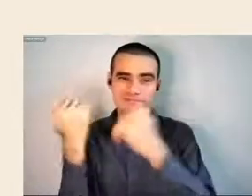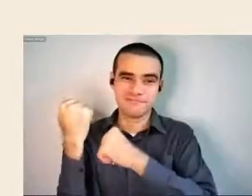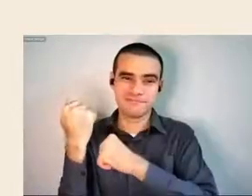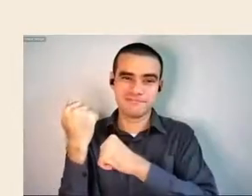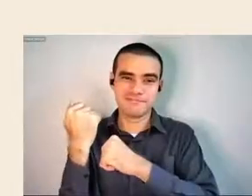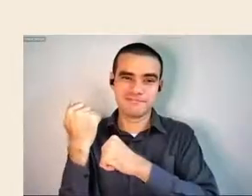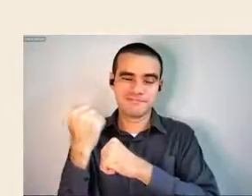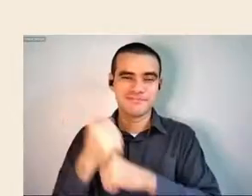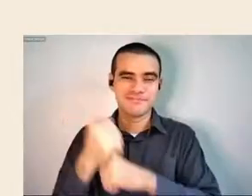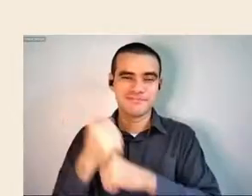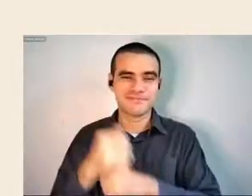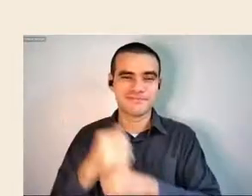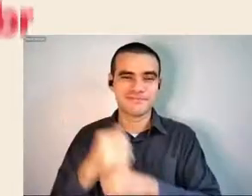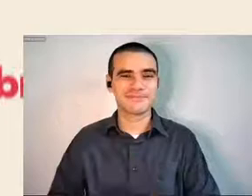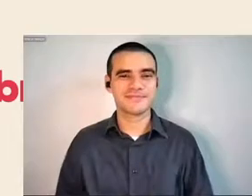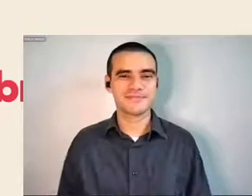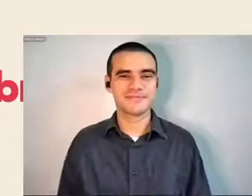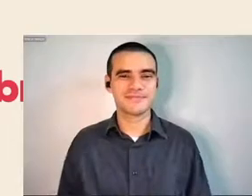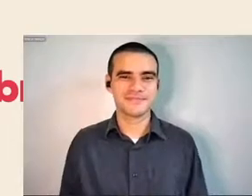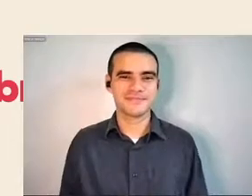we?